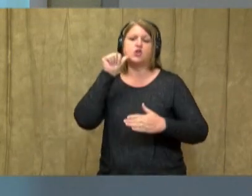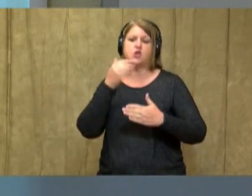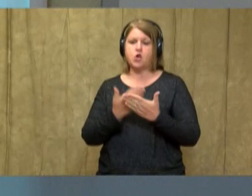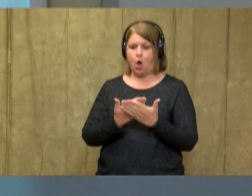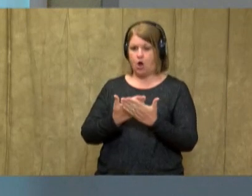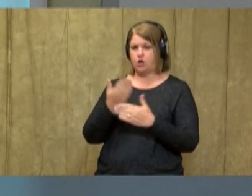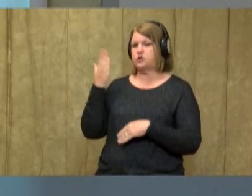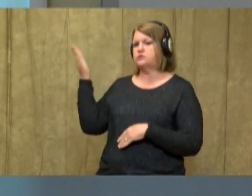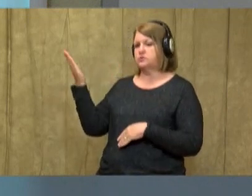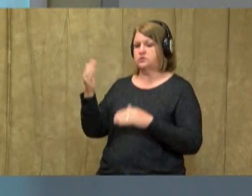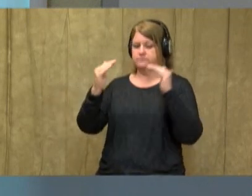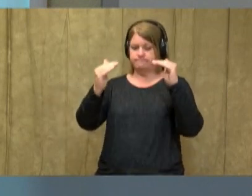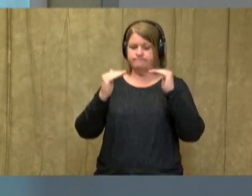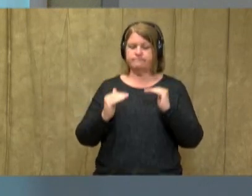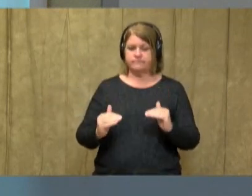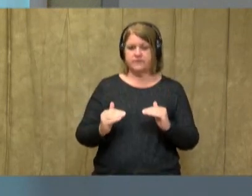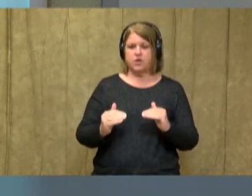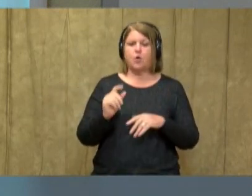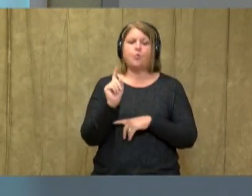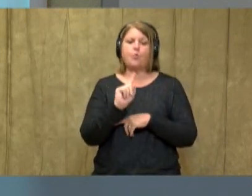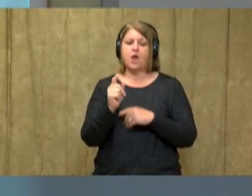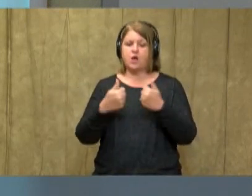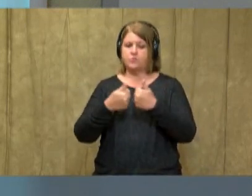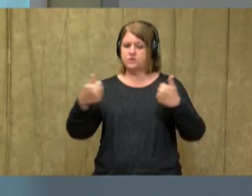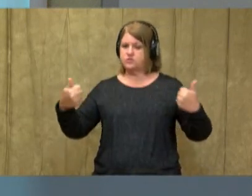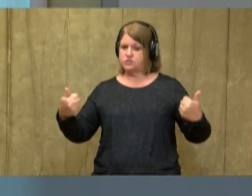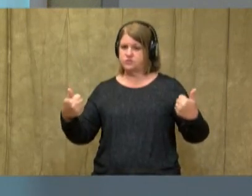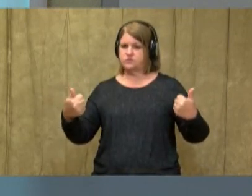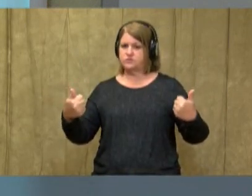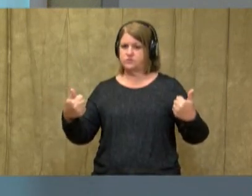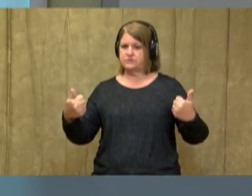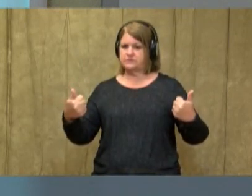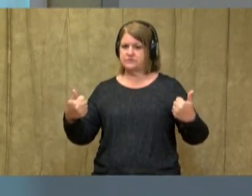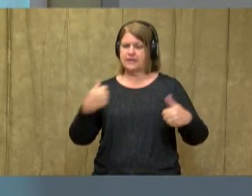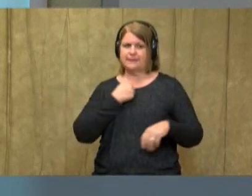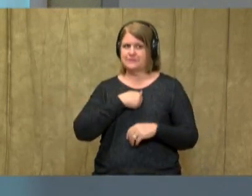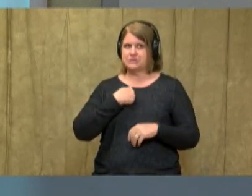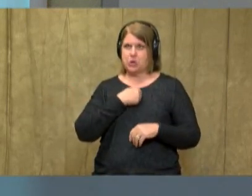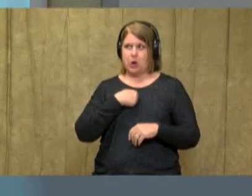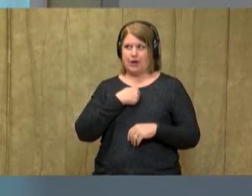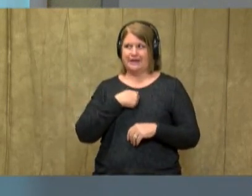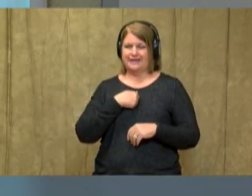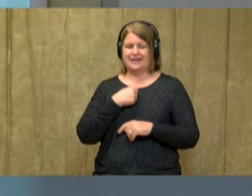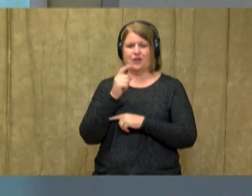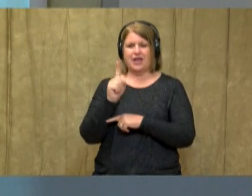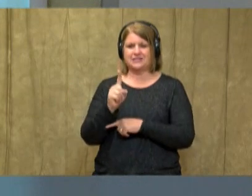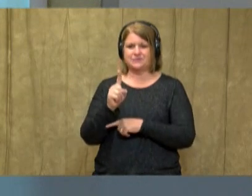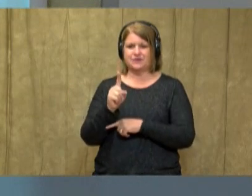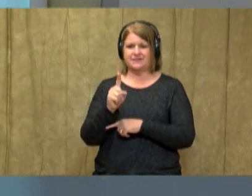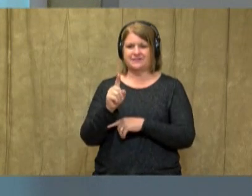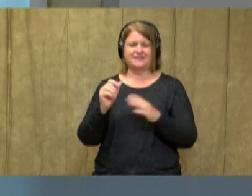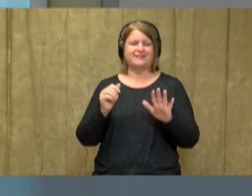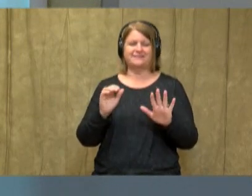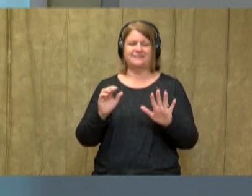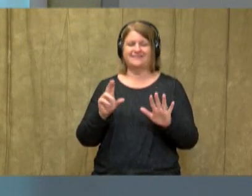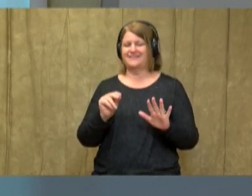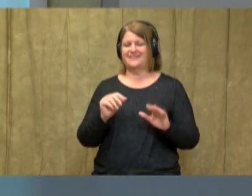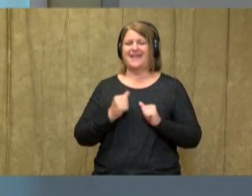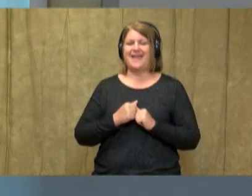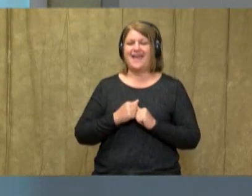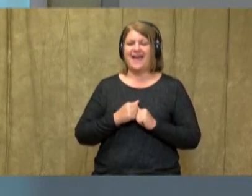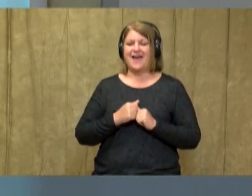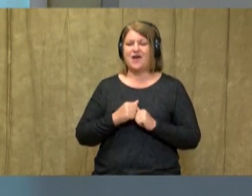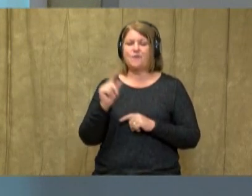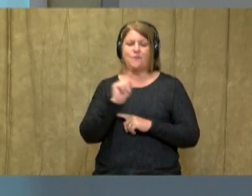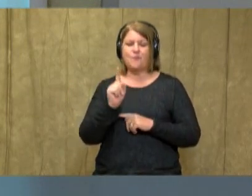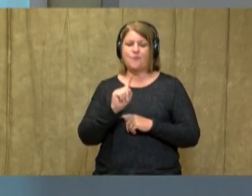this one. Where would you break? Oh, I'm sorry. This one only has one syllable. No, it doesn't. I'm sorry. All right. Where will we